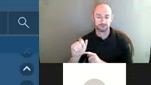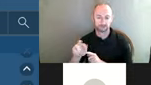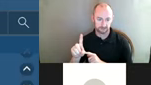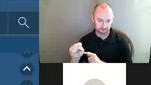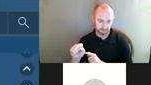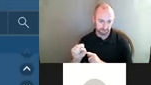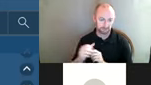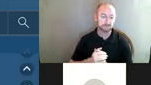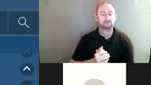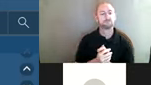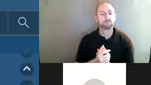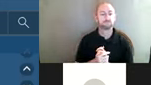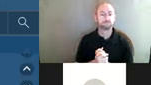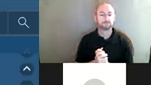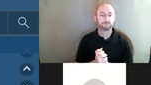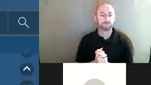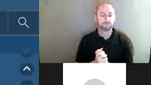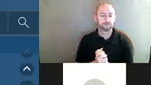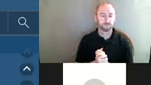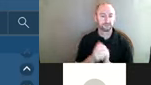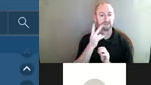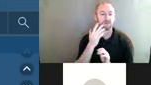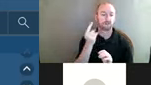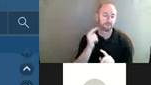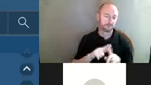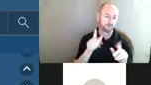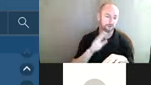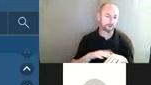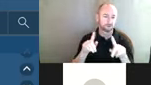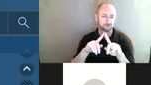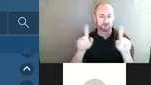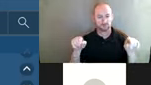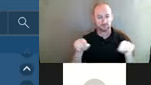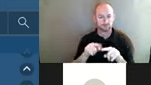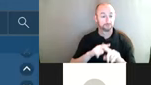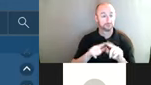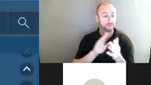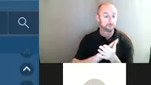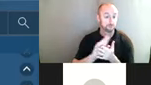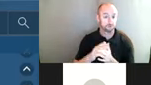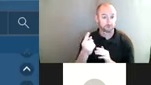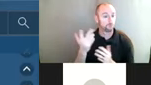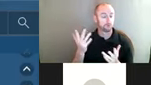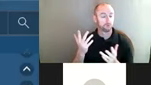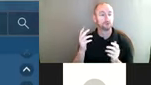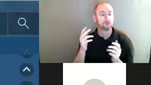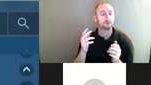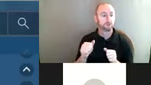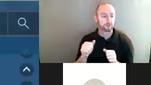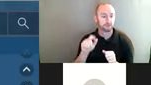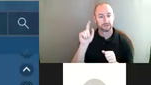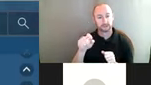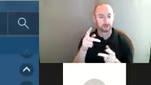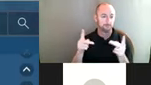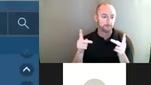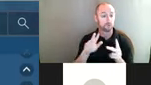map route. Same map as before, the colors show up a little bit different on the screen. The really nice thing about it is you can click on a point, or you can even